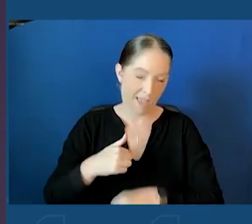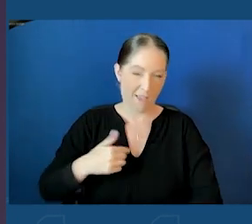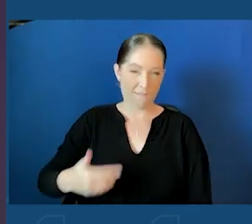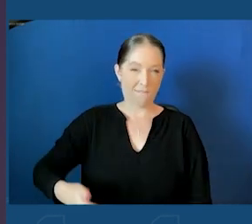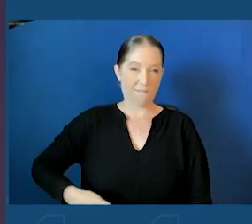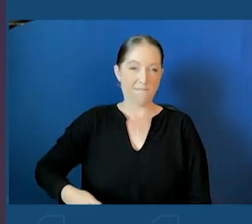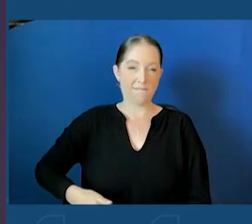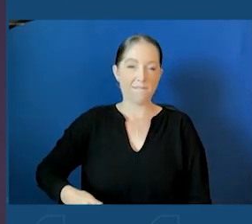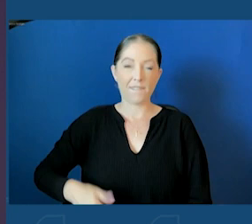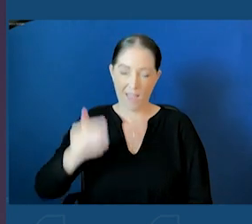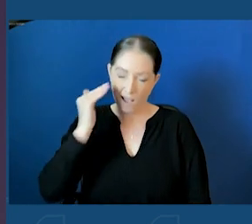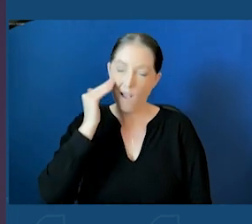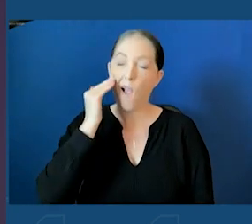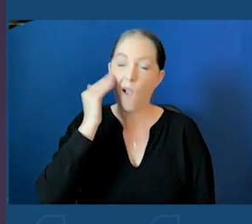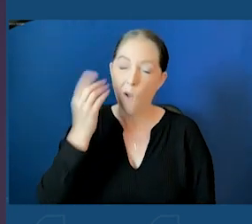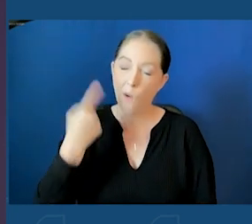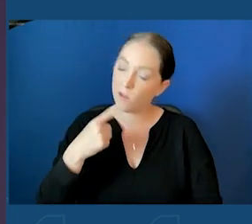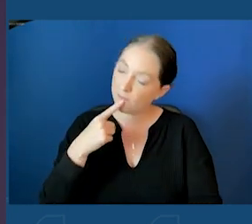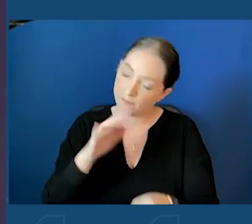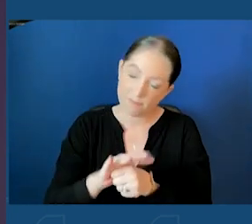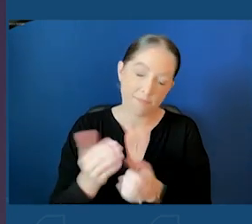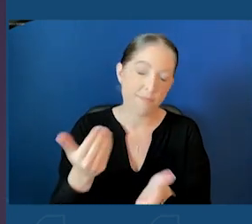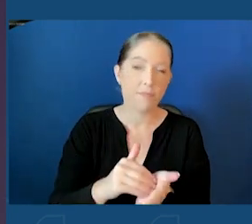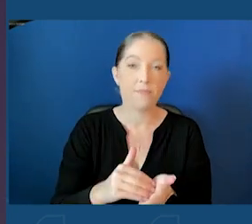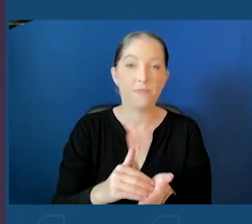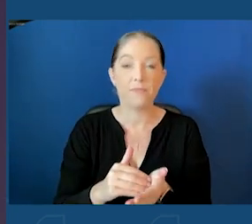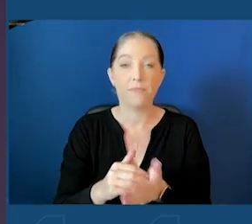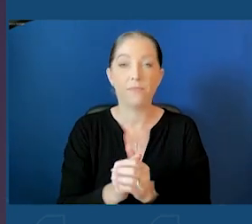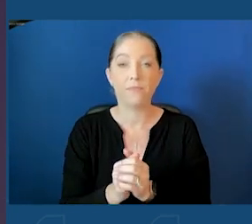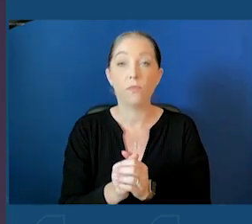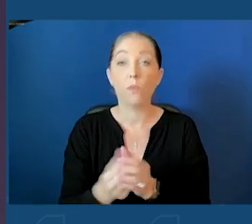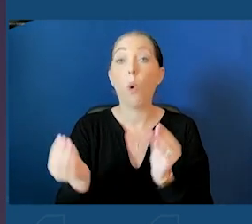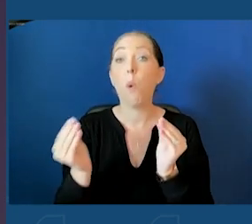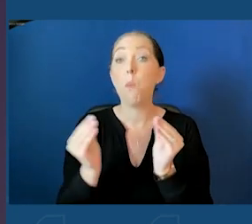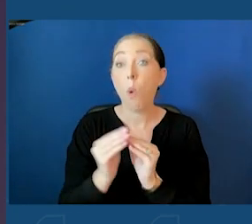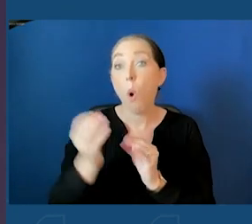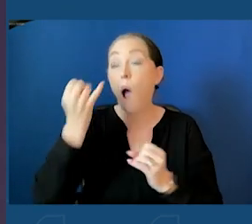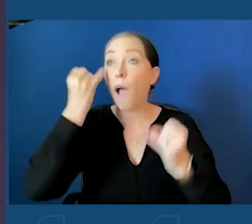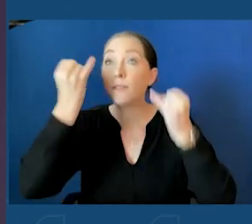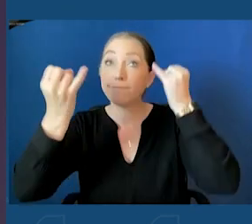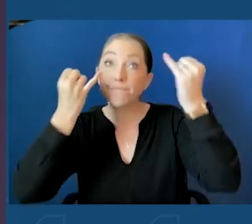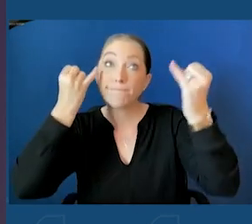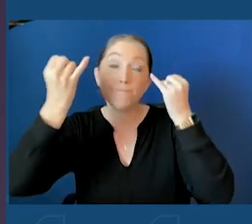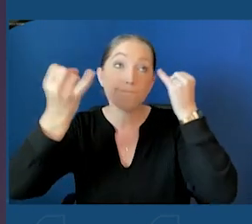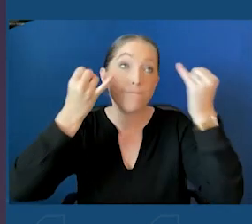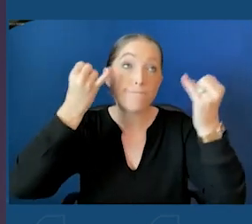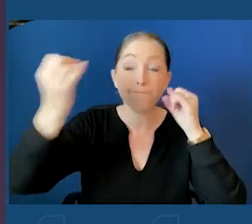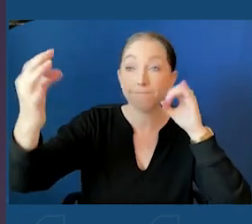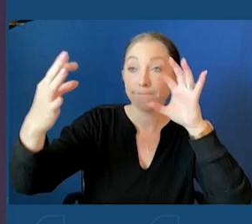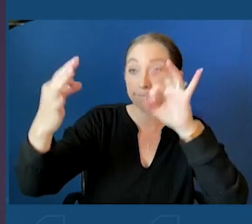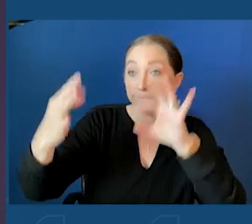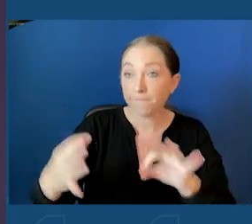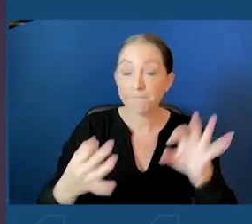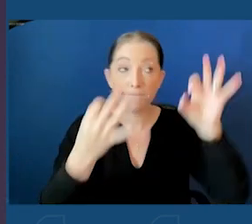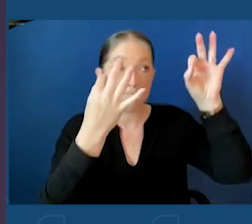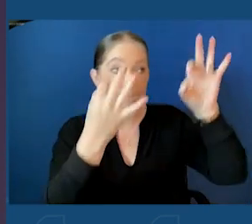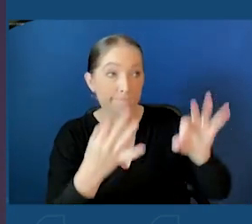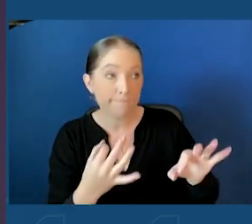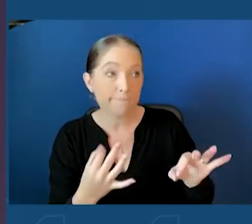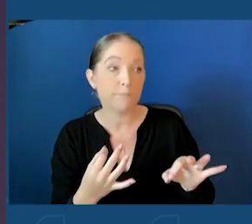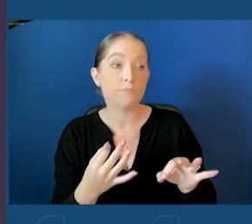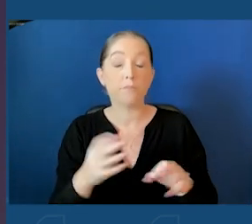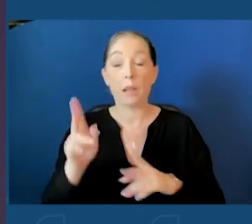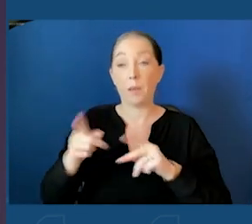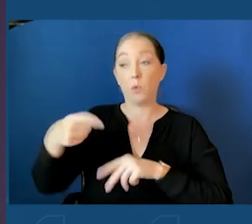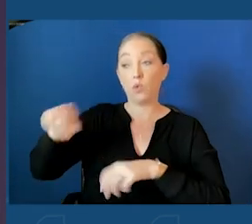can feel it. We are recommitted. And as more ideas come from people you're protecting, your organizations, come